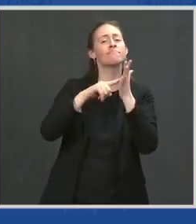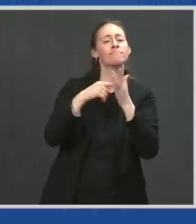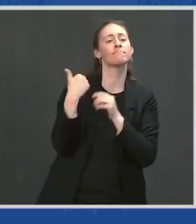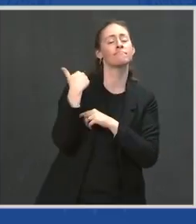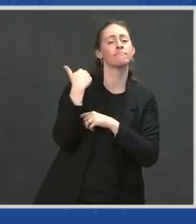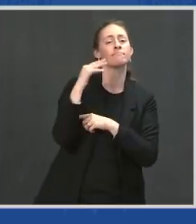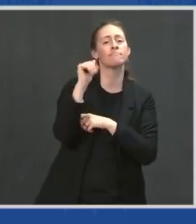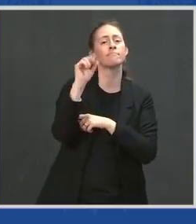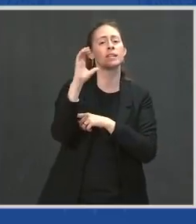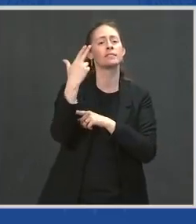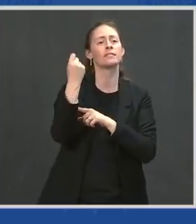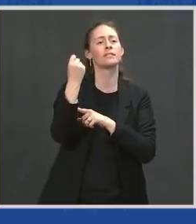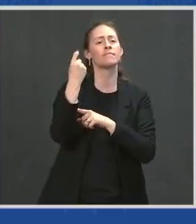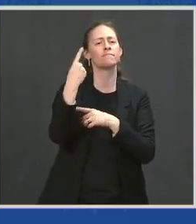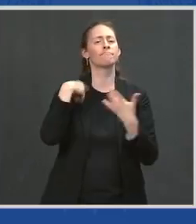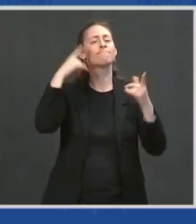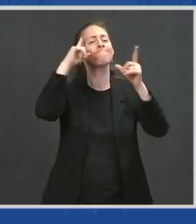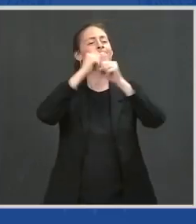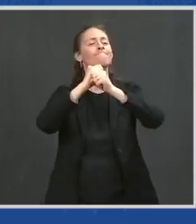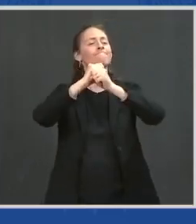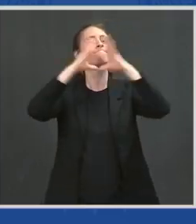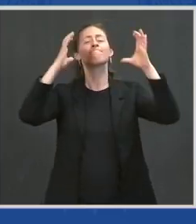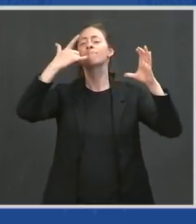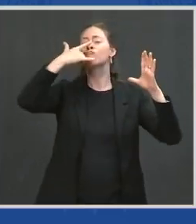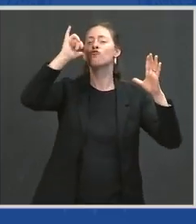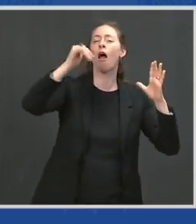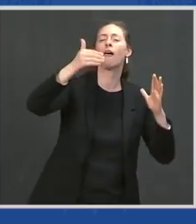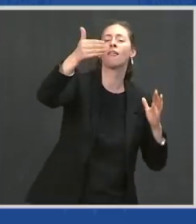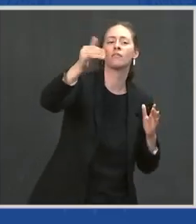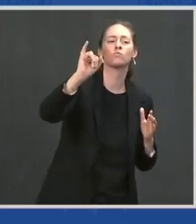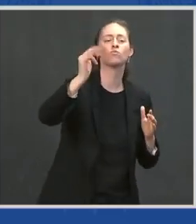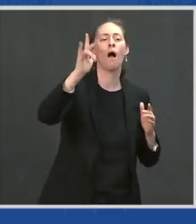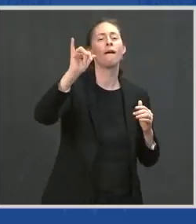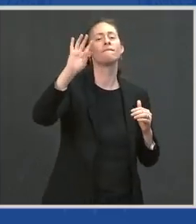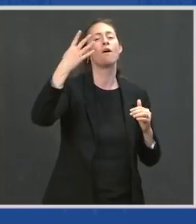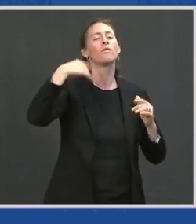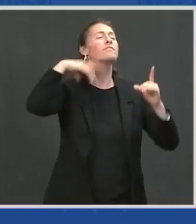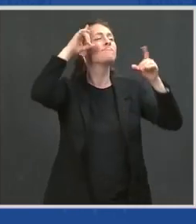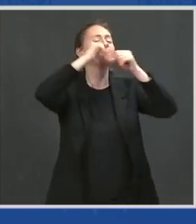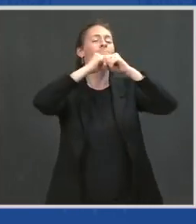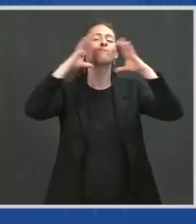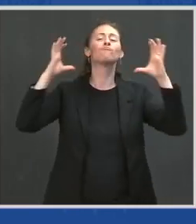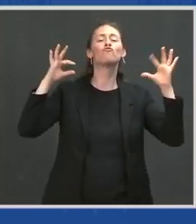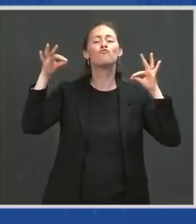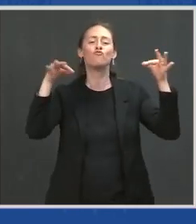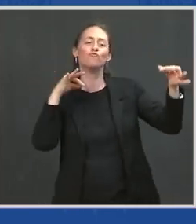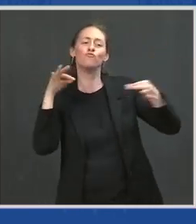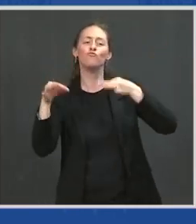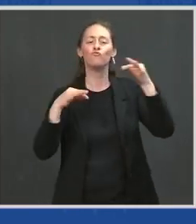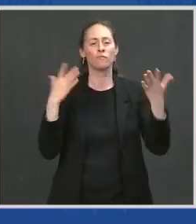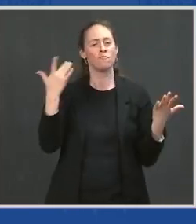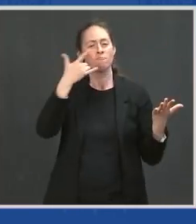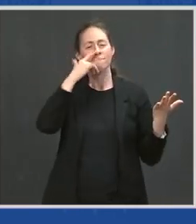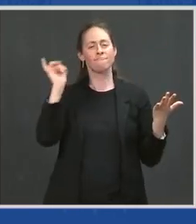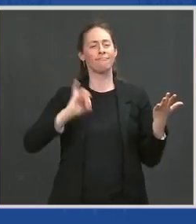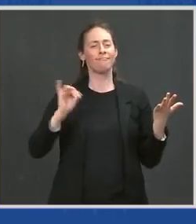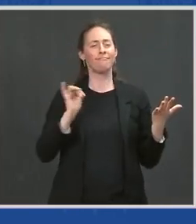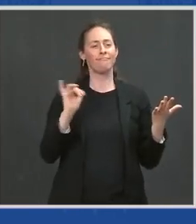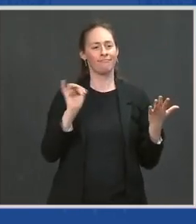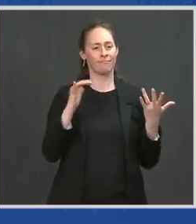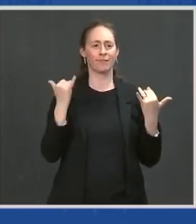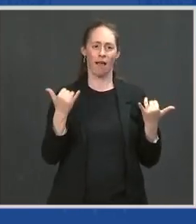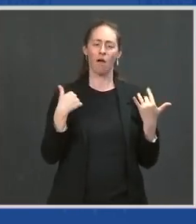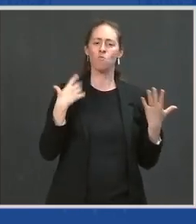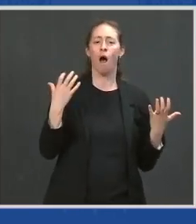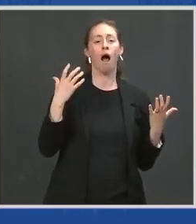America could look like by the 4th of July. An America that was much closer to normal life